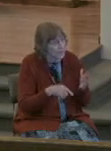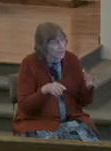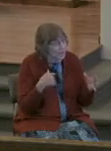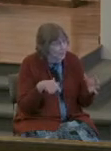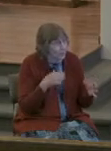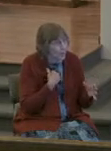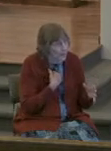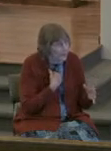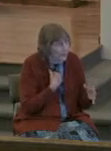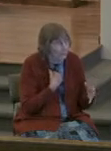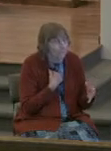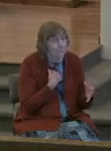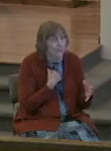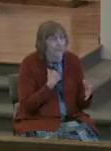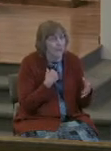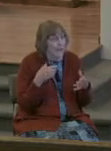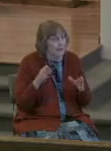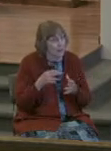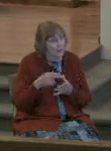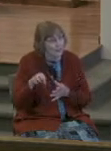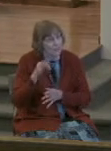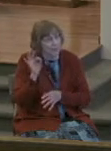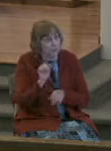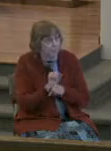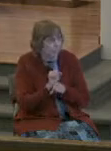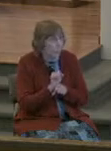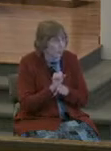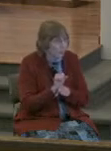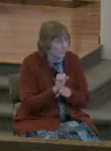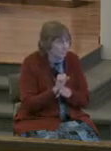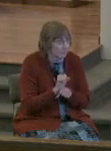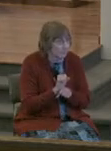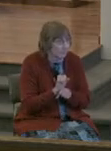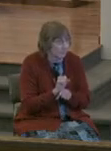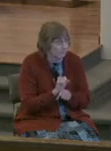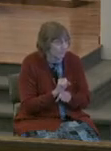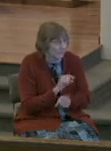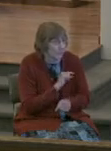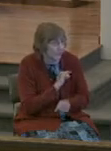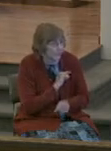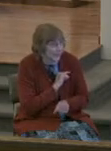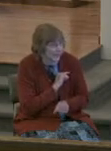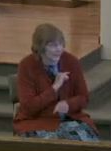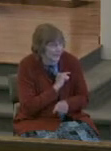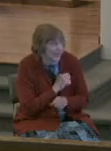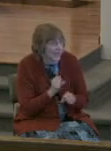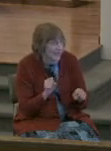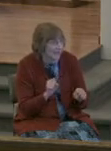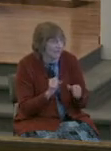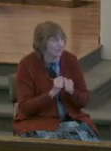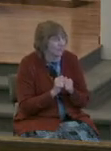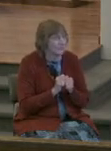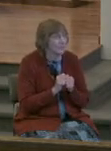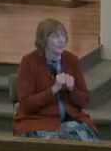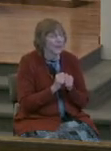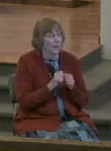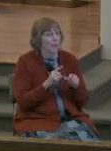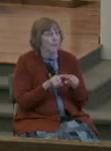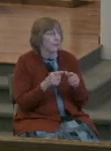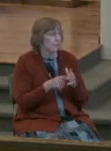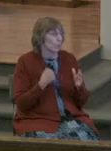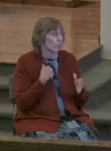us. And we let the Holy Spirit do the work of conviction and the saving work. But that's what